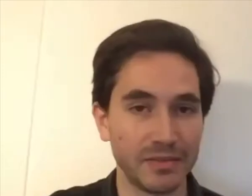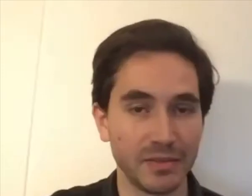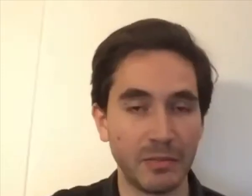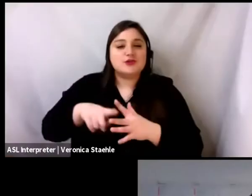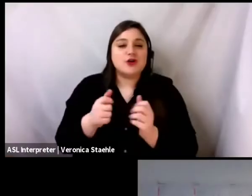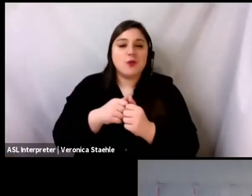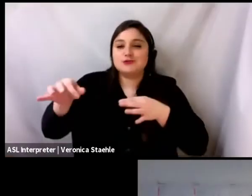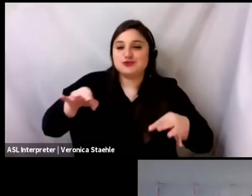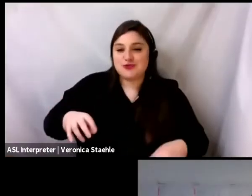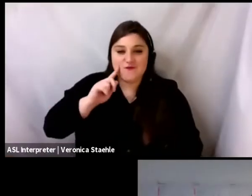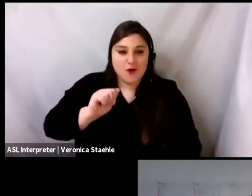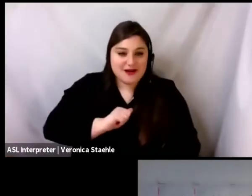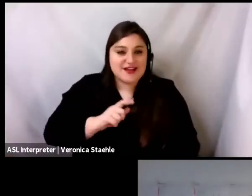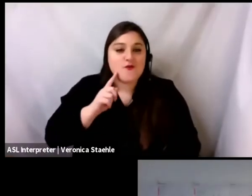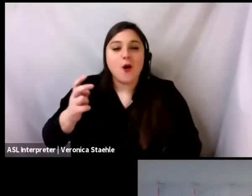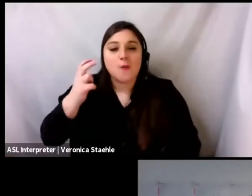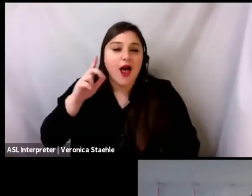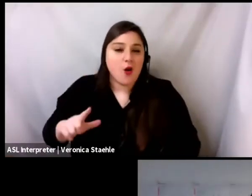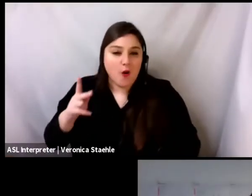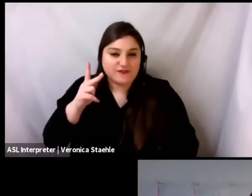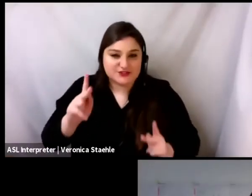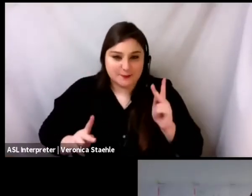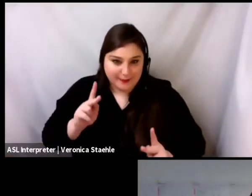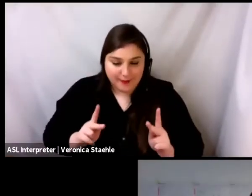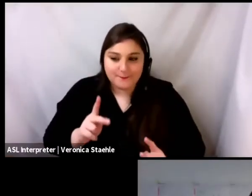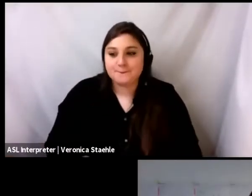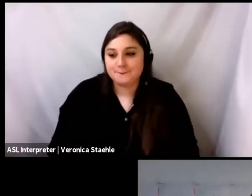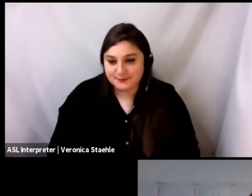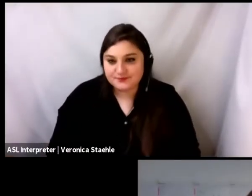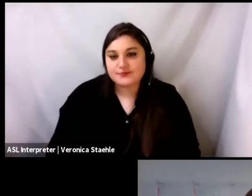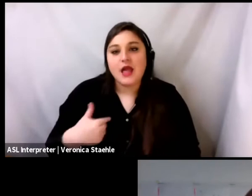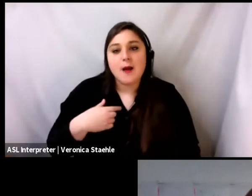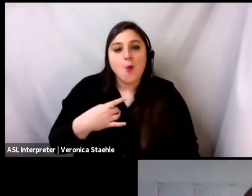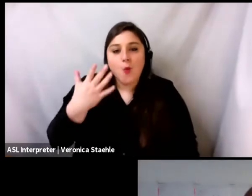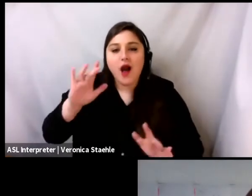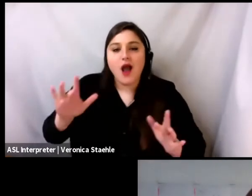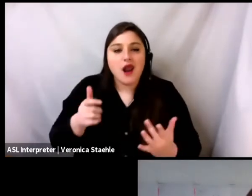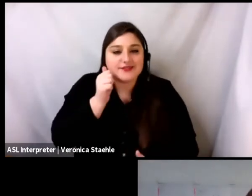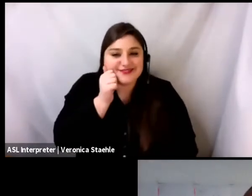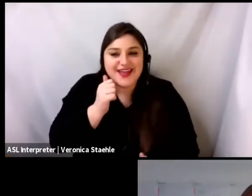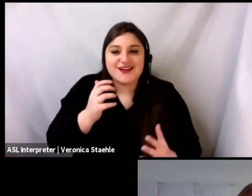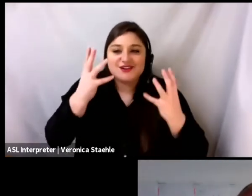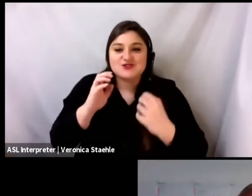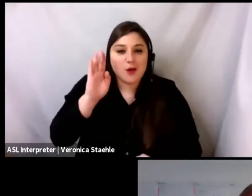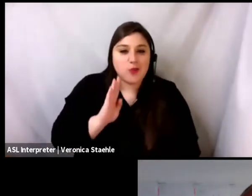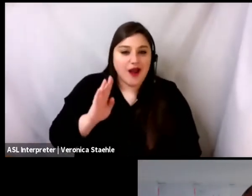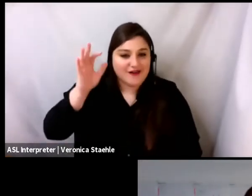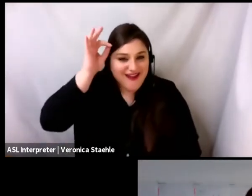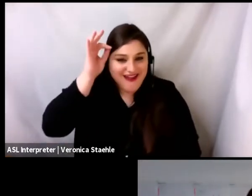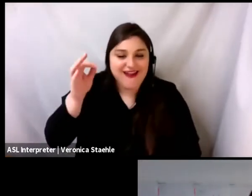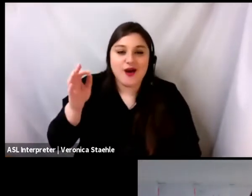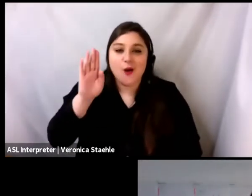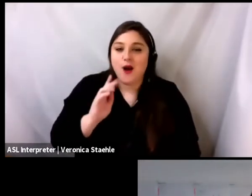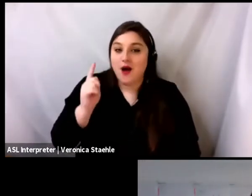myself for blind or low vision people. I'm white, I have a pale skin, dark brown hair, brown